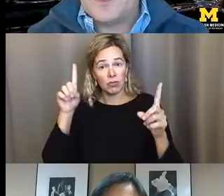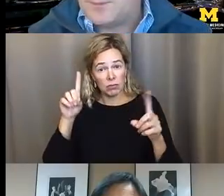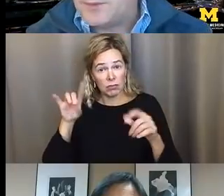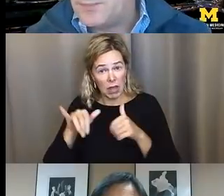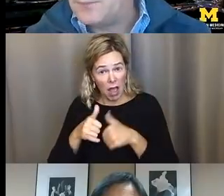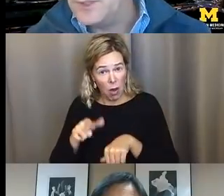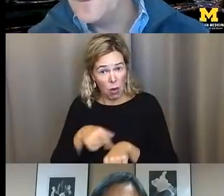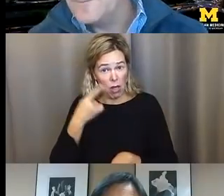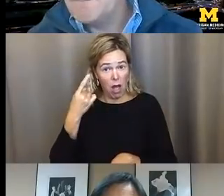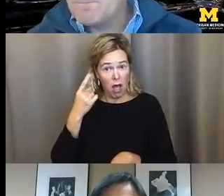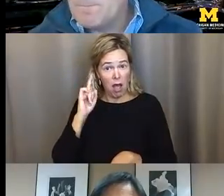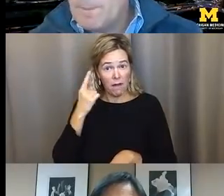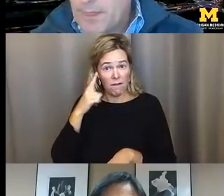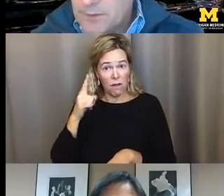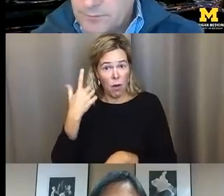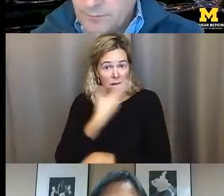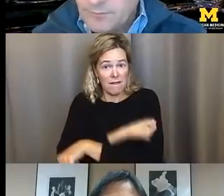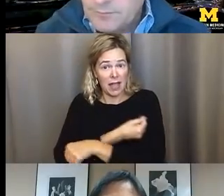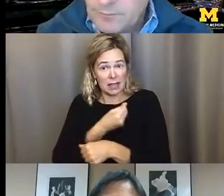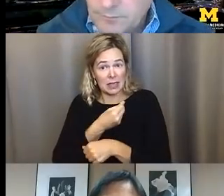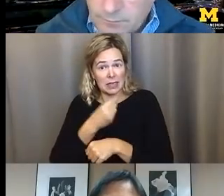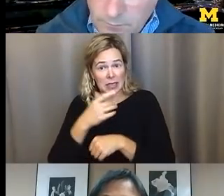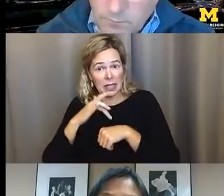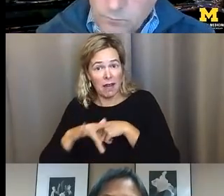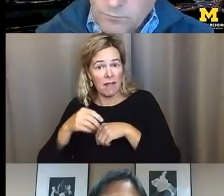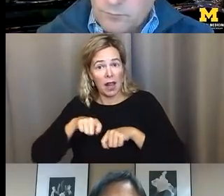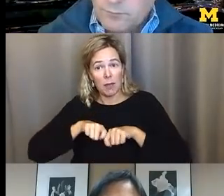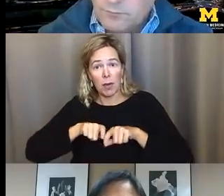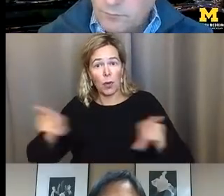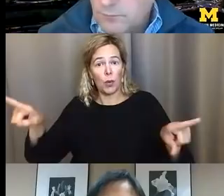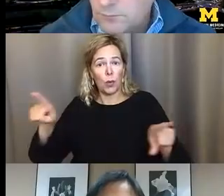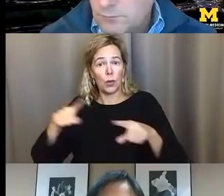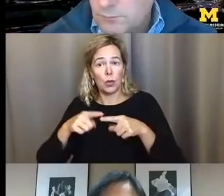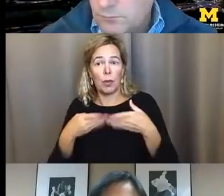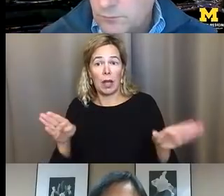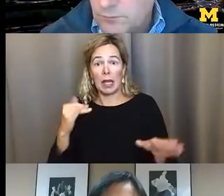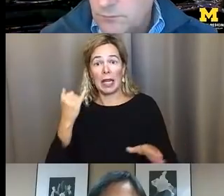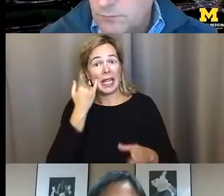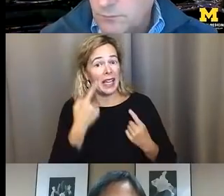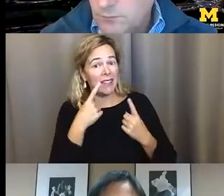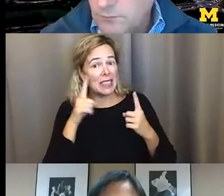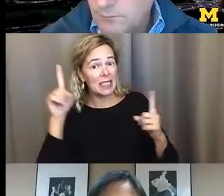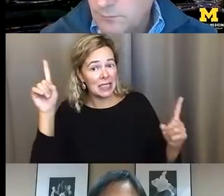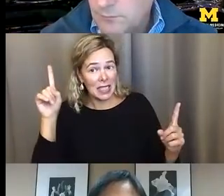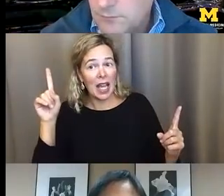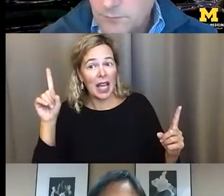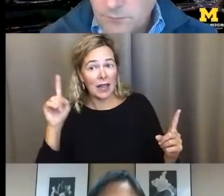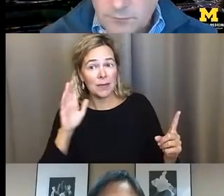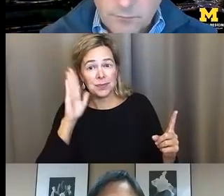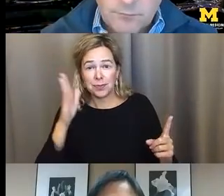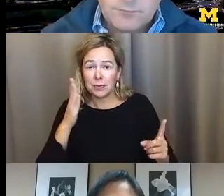was available to the public? If they're successful, we expect that we'll have the results probably end of this